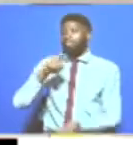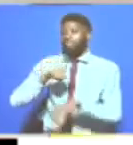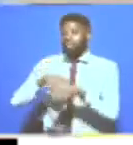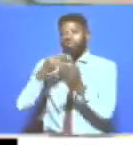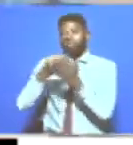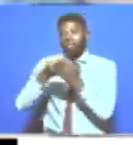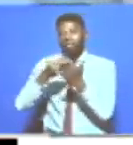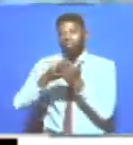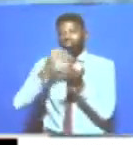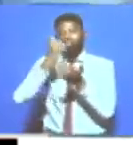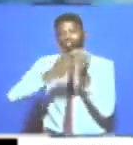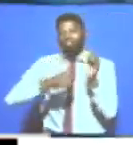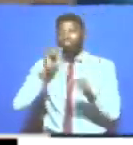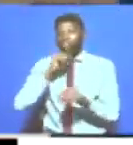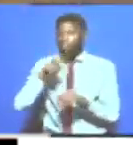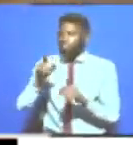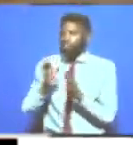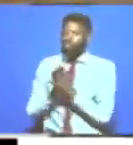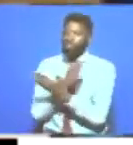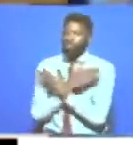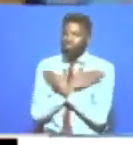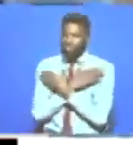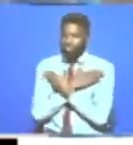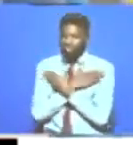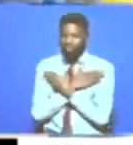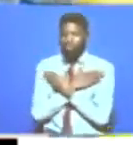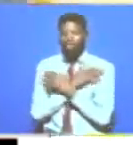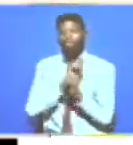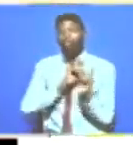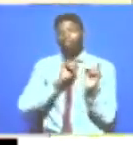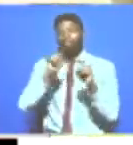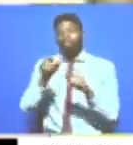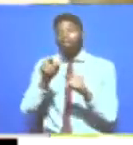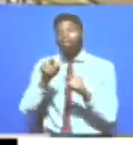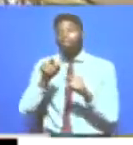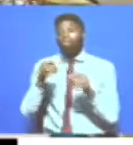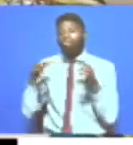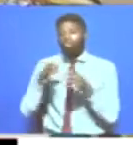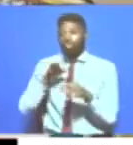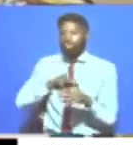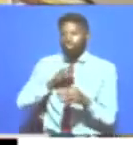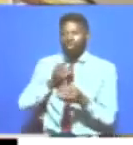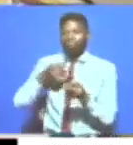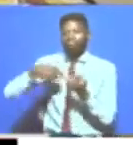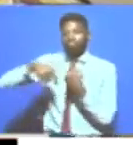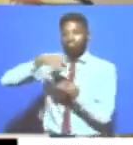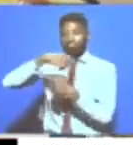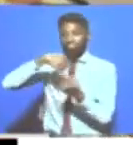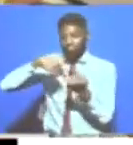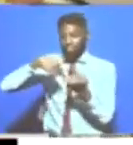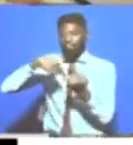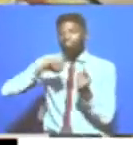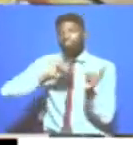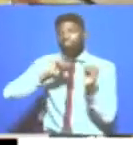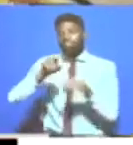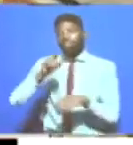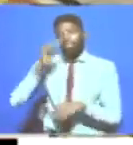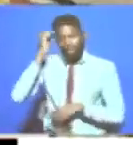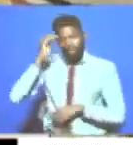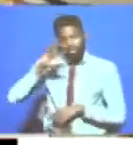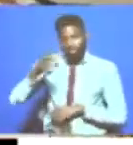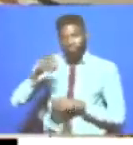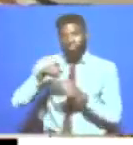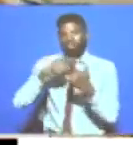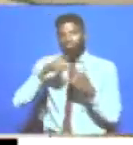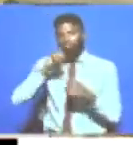Njoki and her friend said to attend the same merry-go-round, got to the Kiambu town bus terminus and boarded a tuk-tuk towards Kangoya